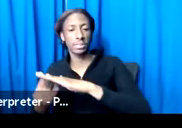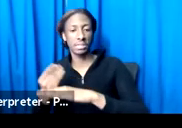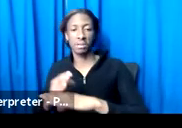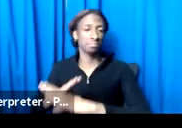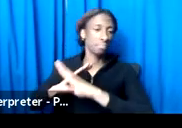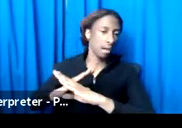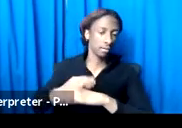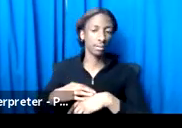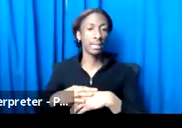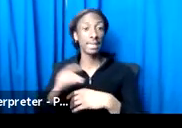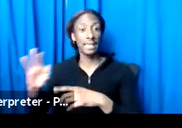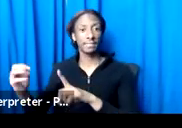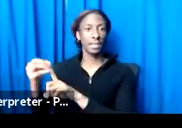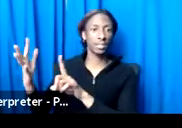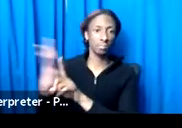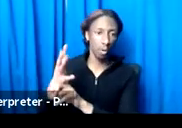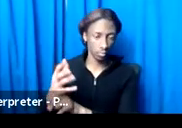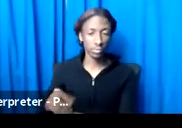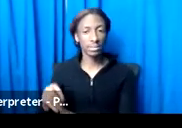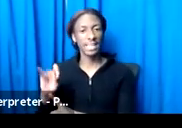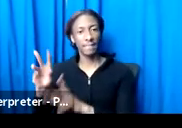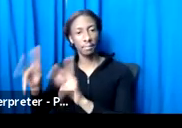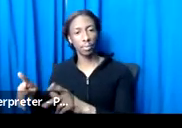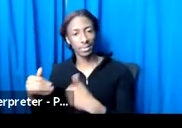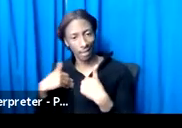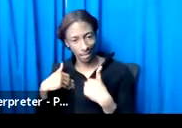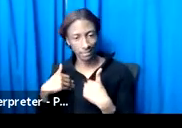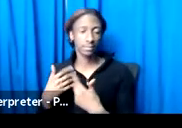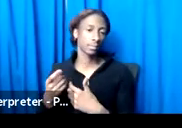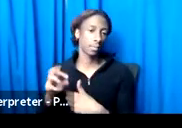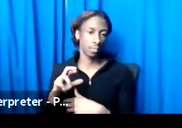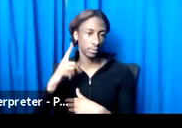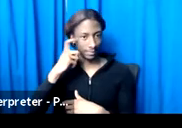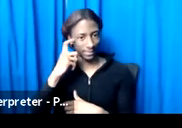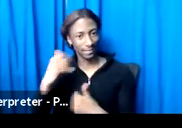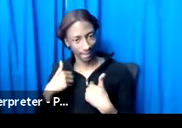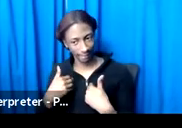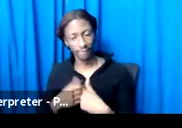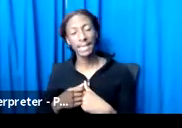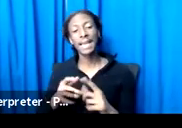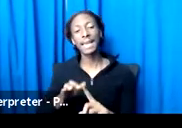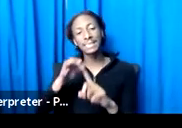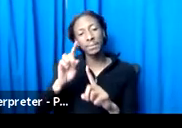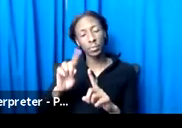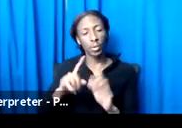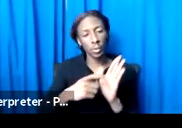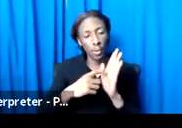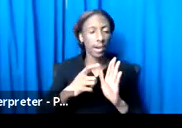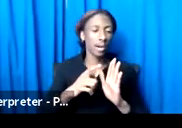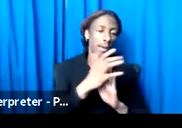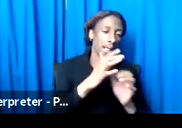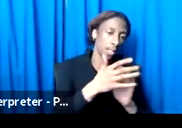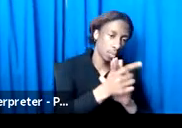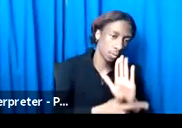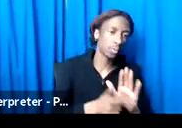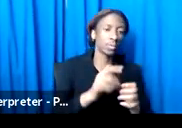an exposure to someone with suspected or confirmed COVID-19, except where required by federal, state, local, tribal, or territorial laws, rules,